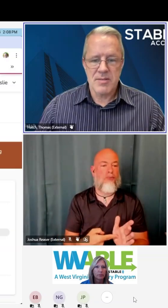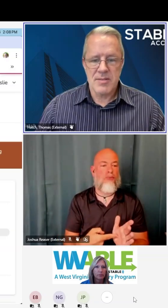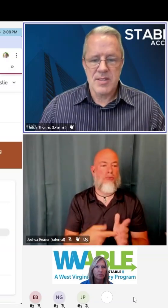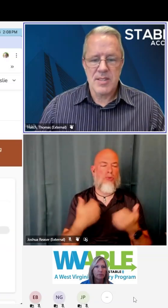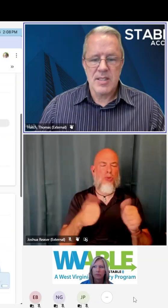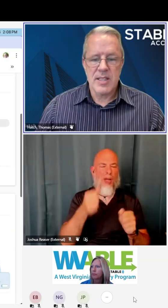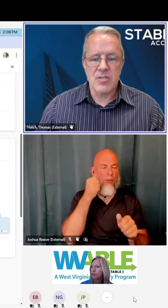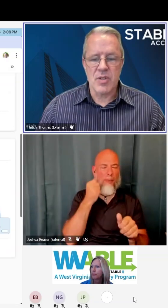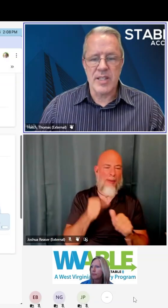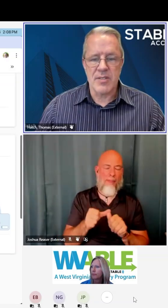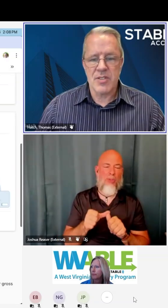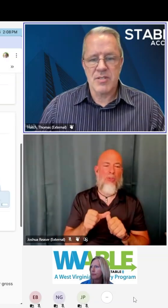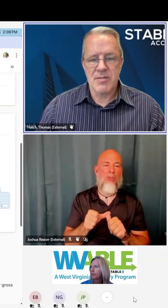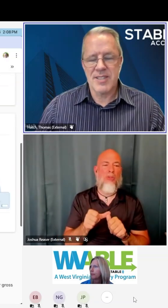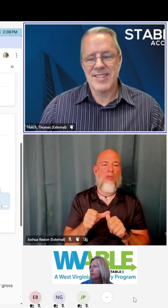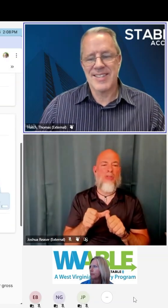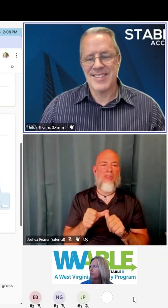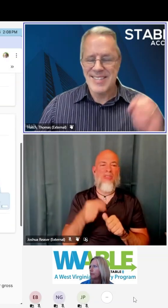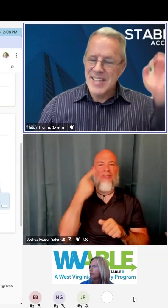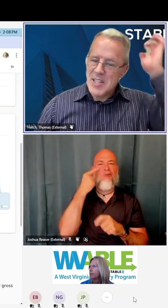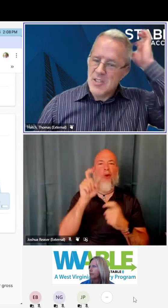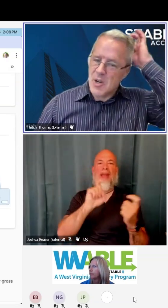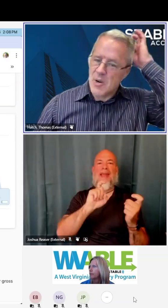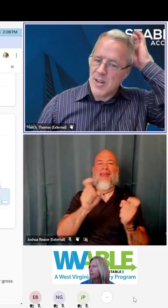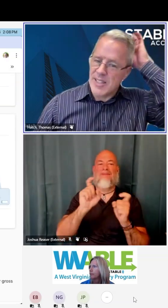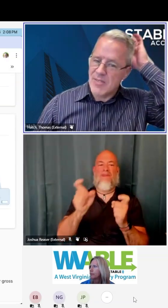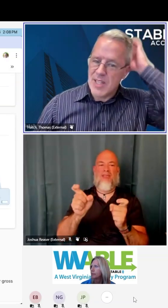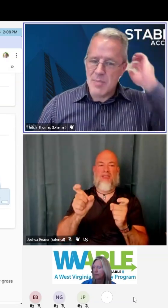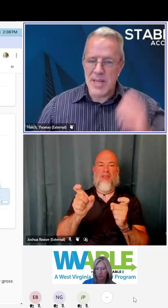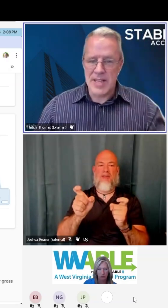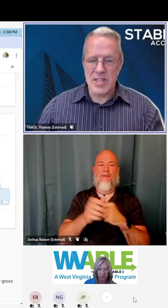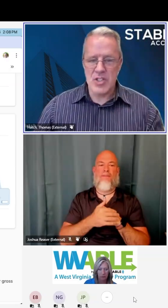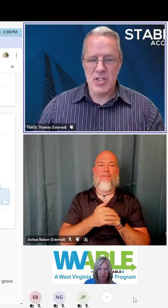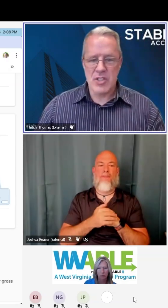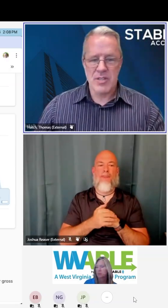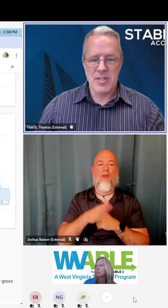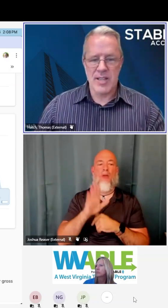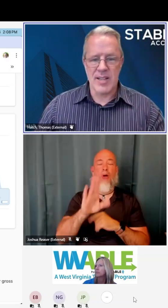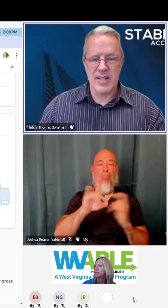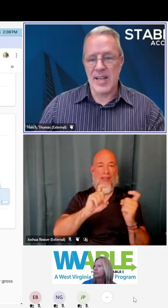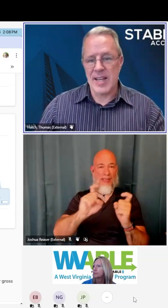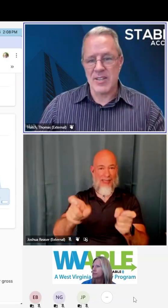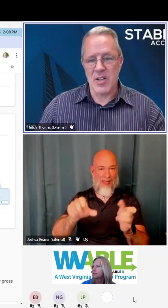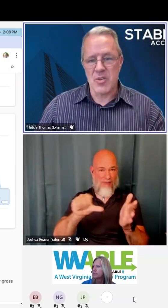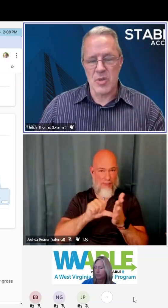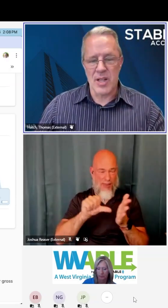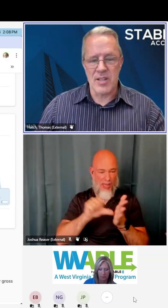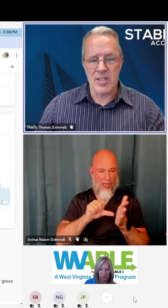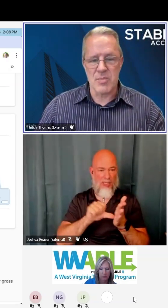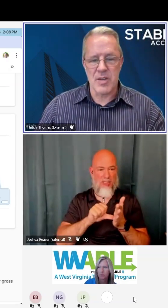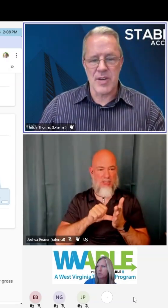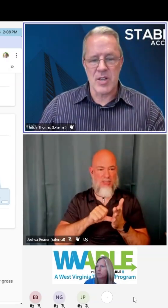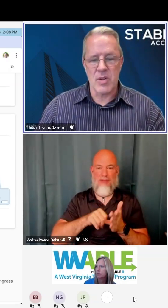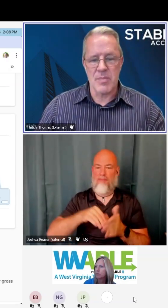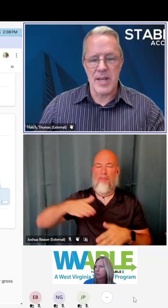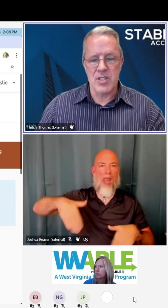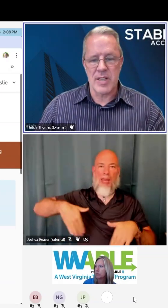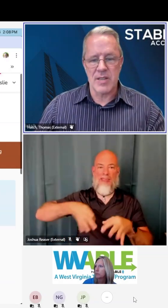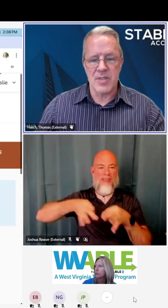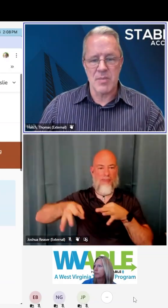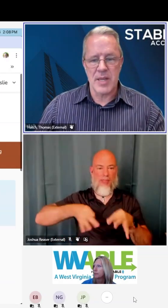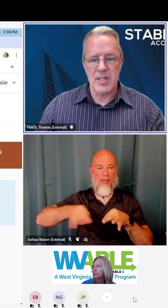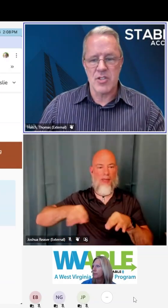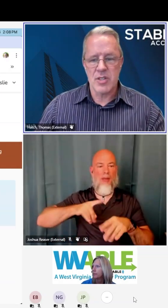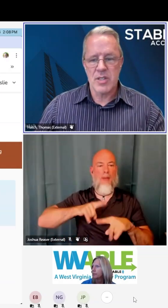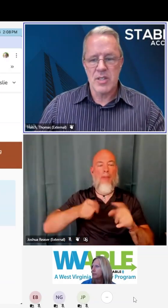remember is for gifts. So on the gifting page, and I hadn't gone through a lot of this, but if I go in to manage